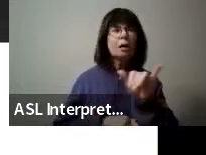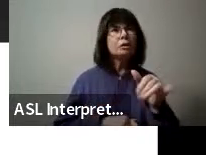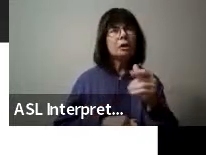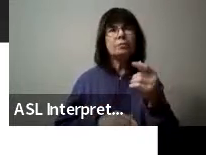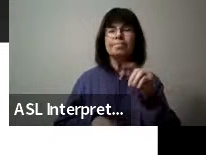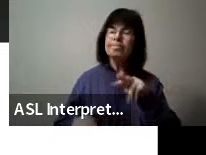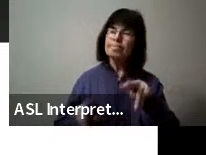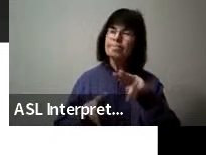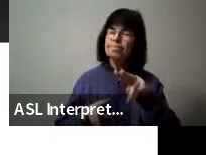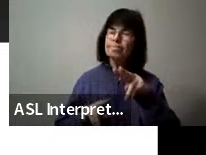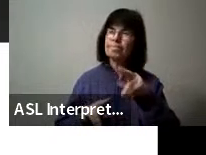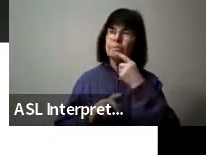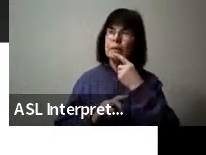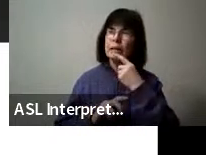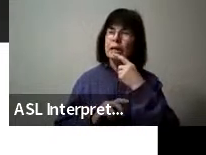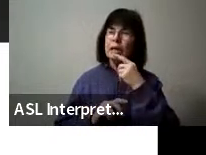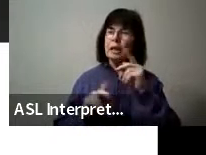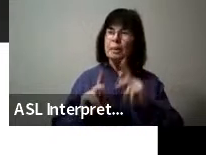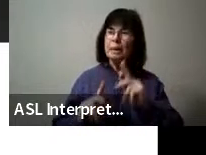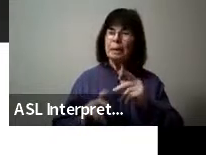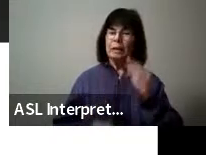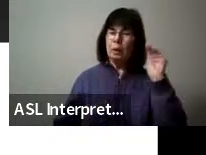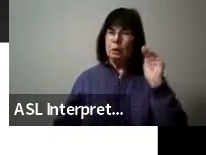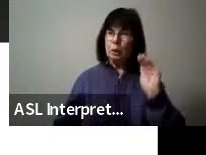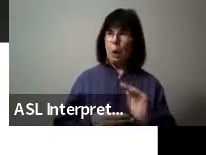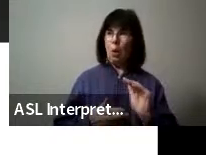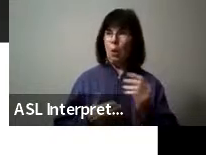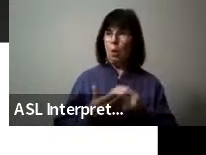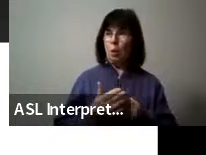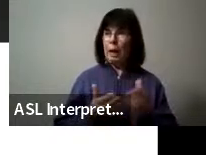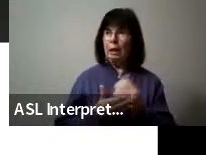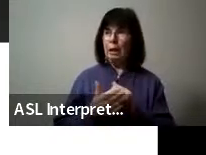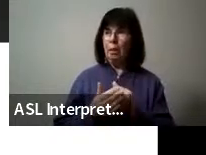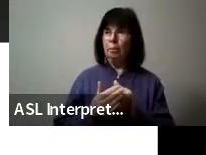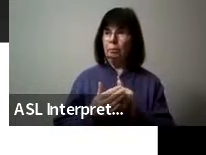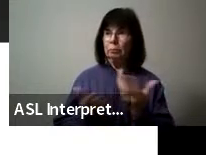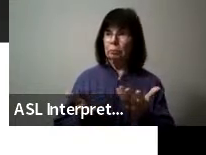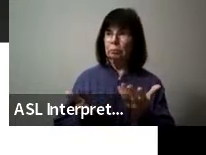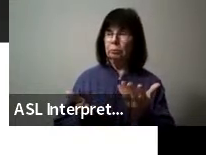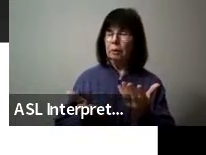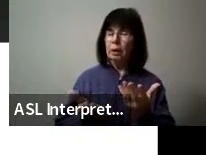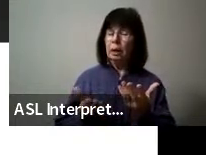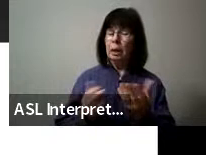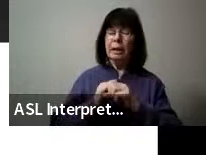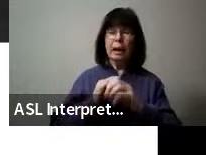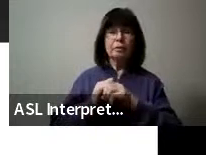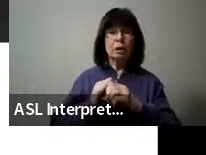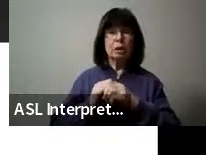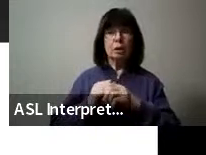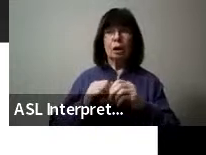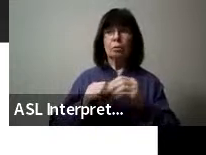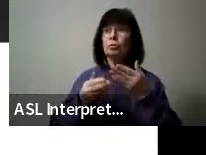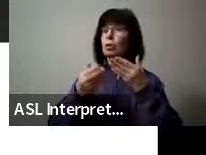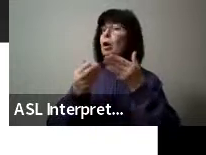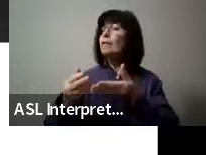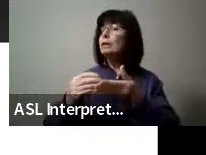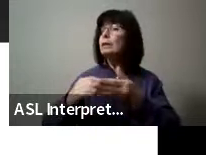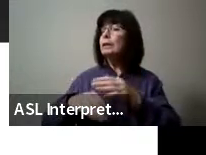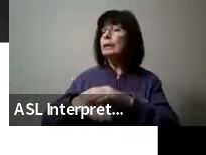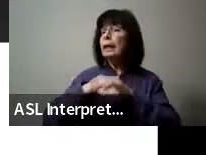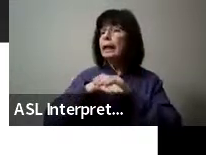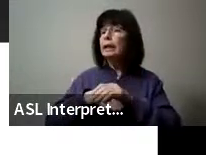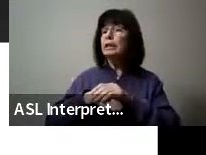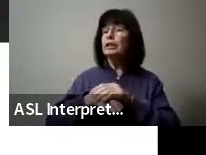those lower income brackets. The ads are being served up in English, Spanish, Chinese, and